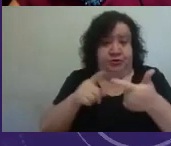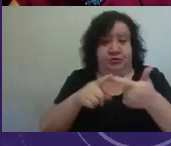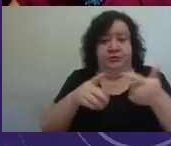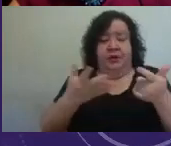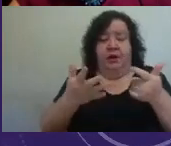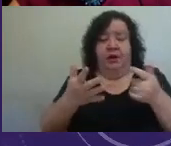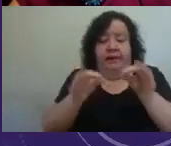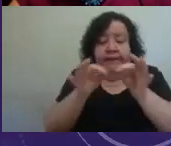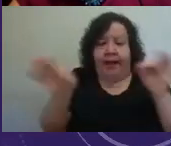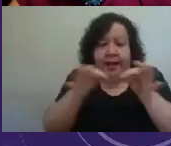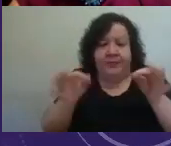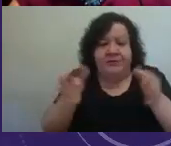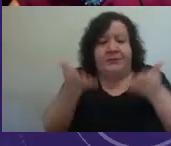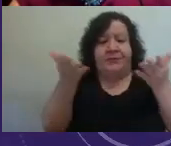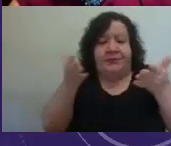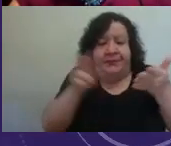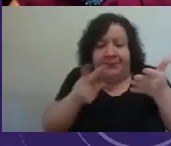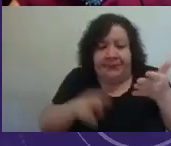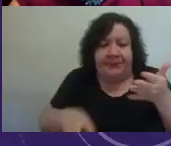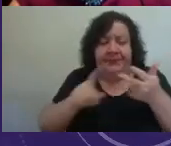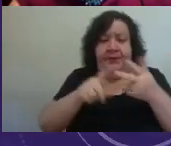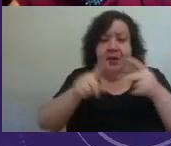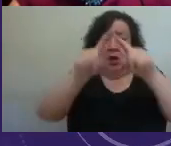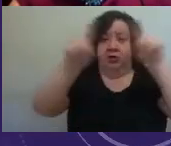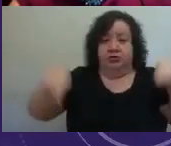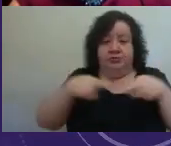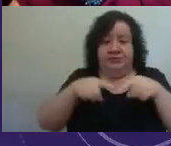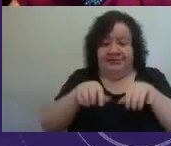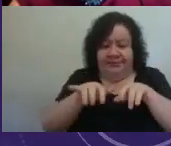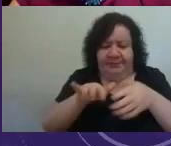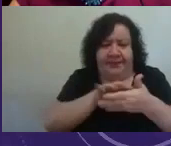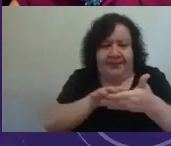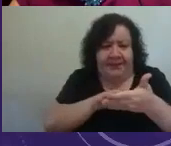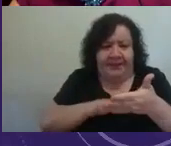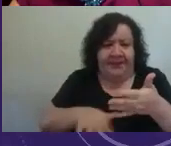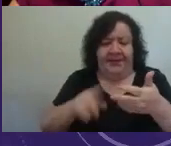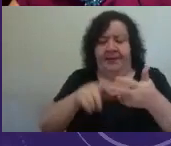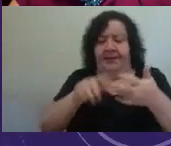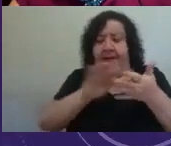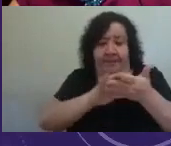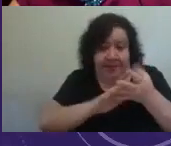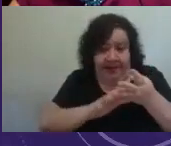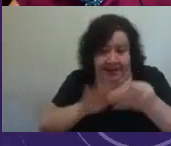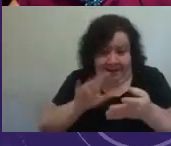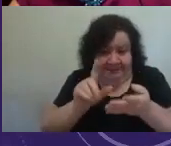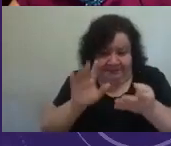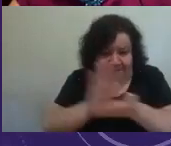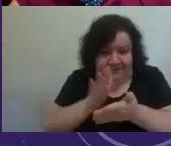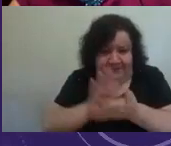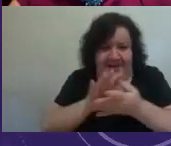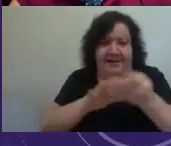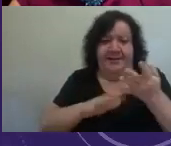Braille, large print, Braille display, which is an electronic way of reading Braille,